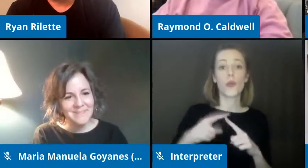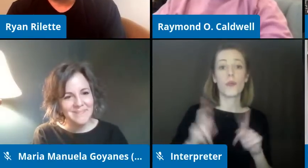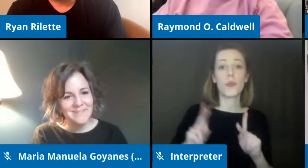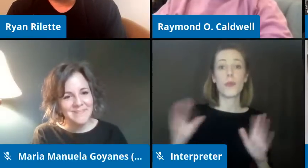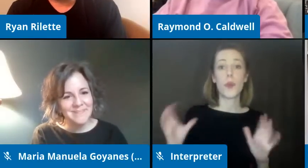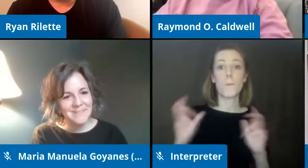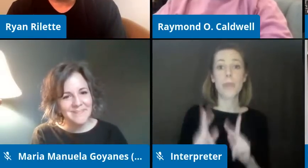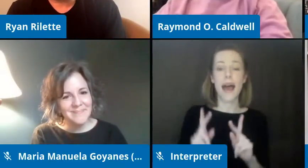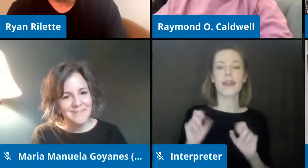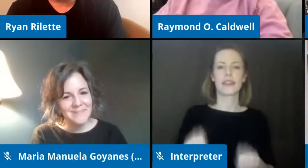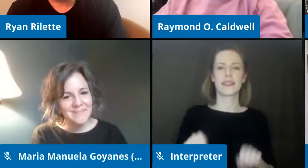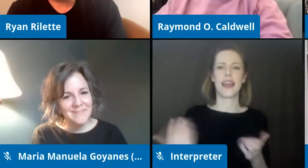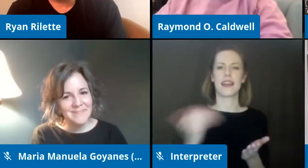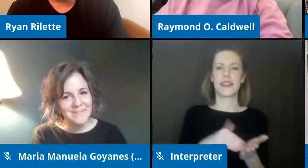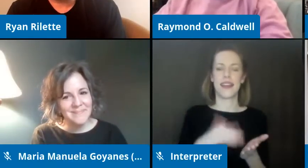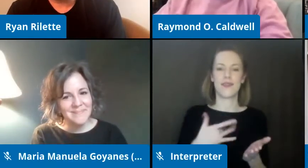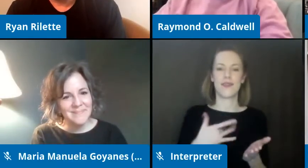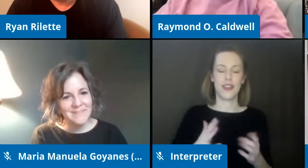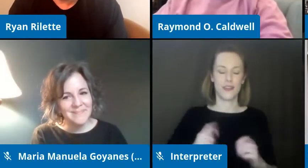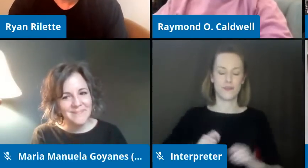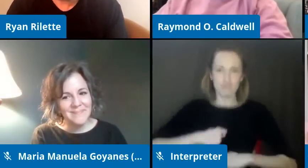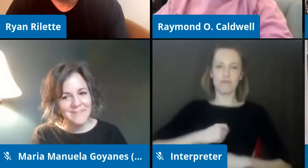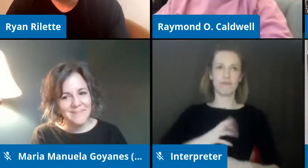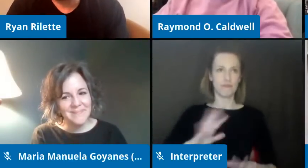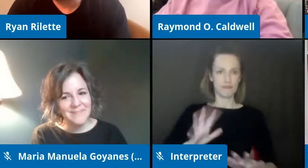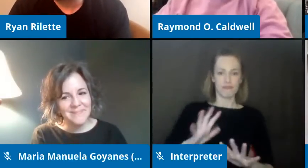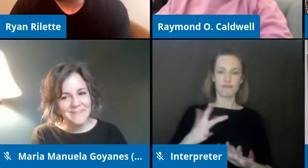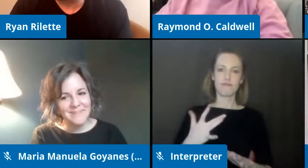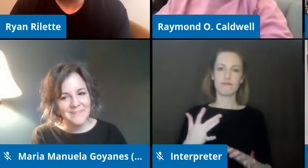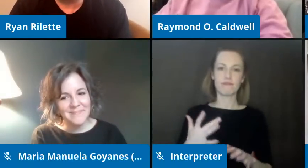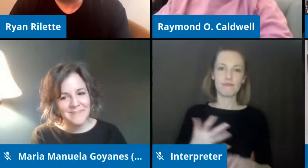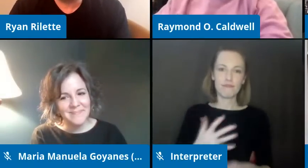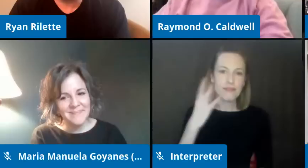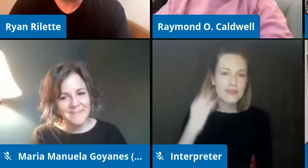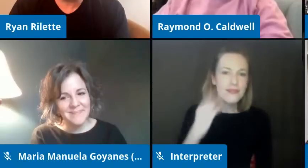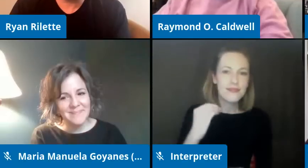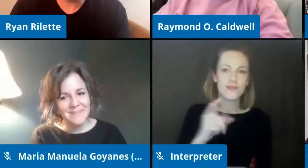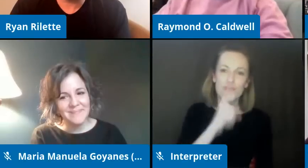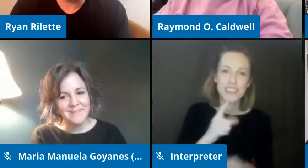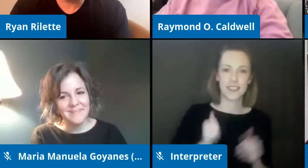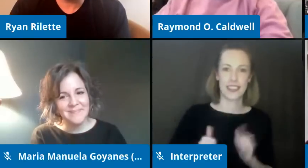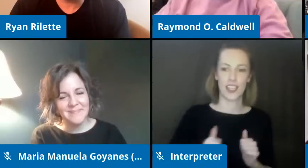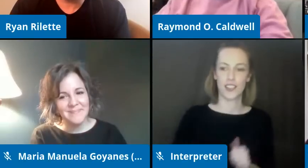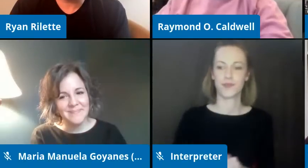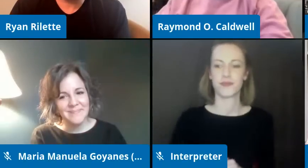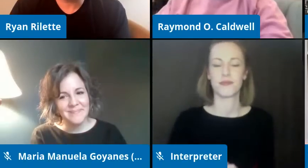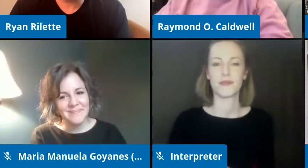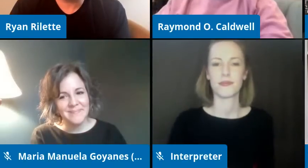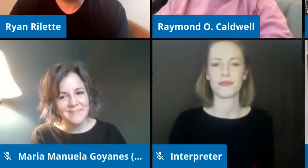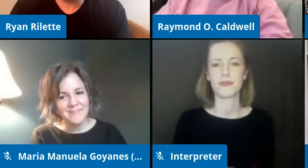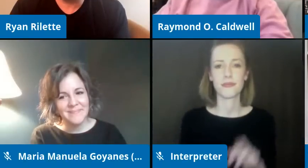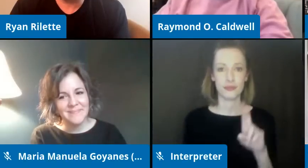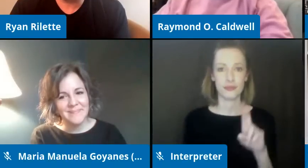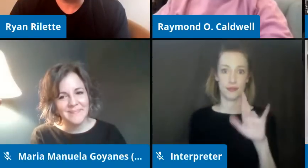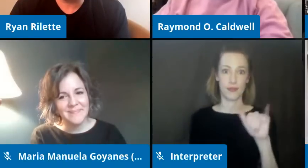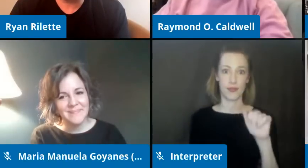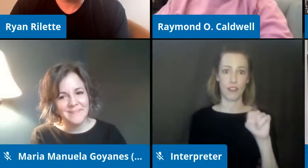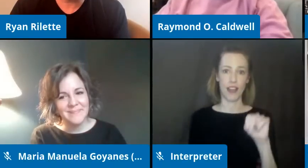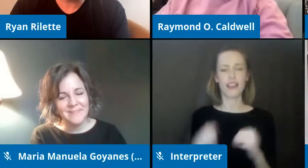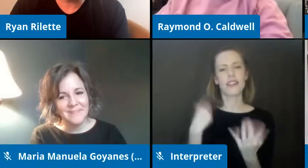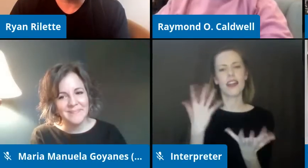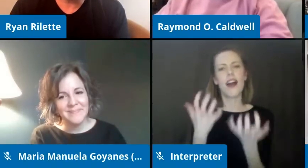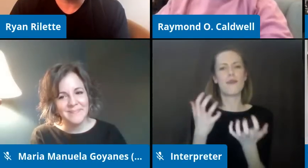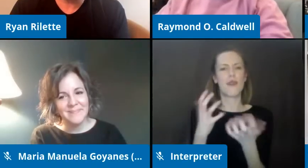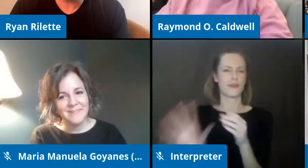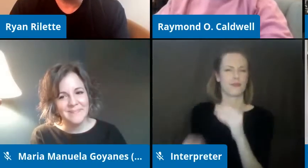Yeah. Go ahead, Ryan. I'm sorry. No, I'm just going to say, I just want to piggyback on that, because I really feel like that's the way